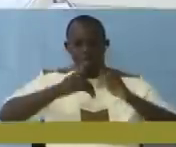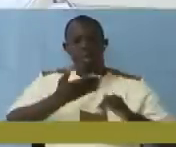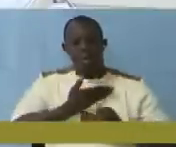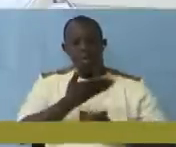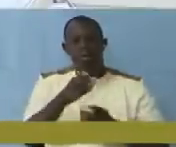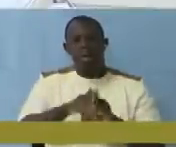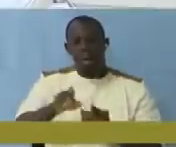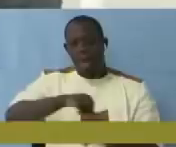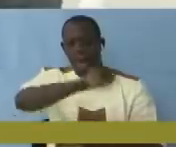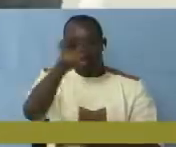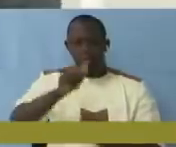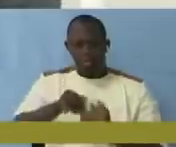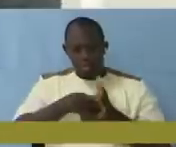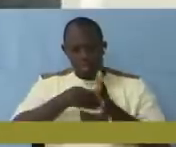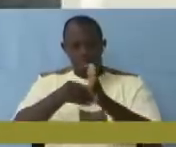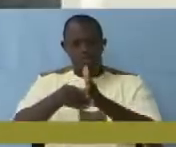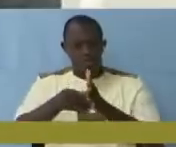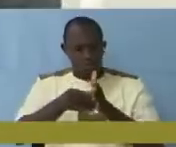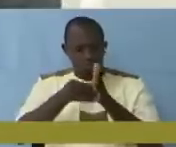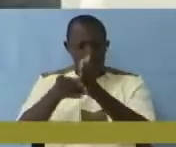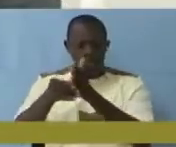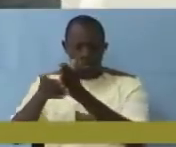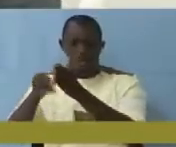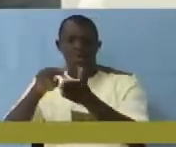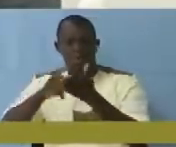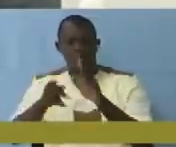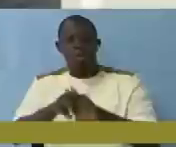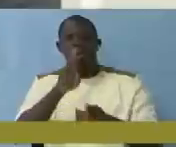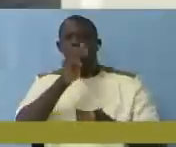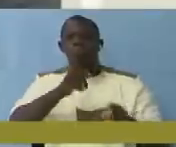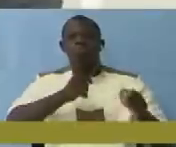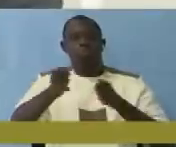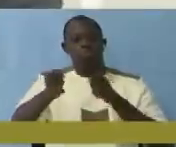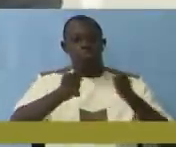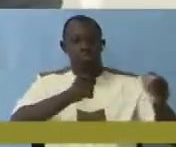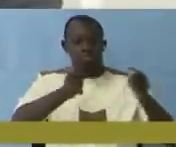And the directors would be the managers of the institution.